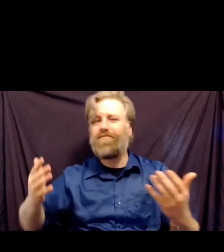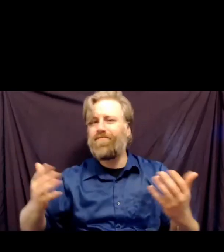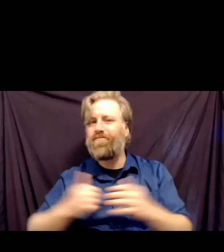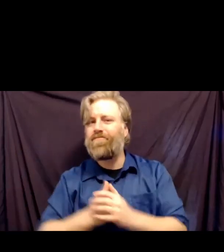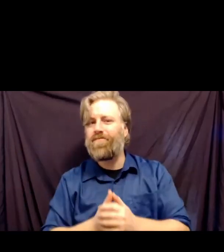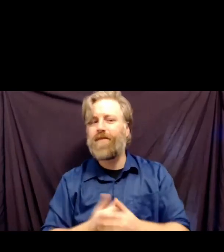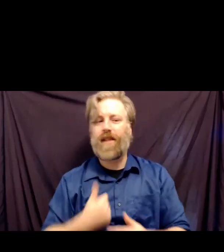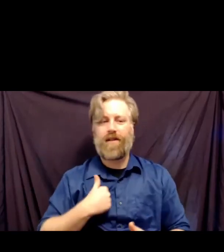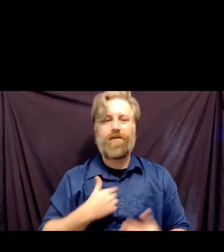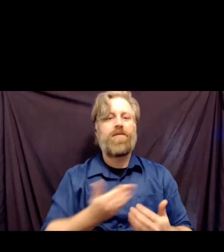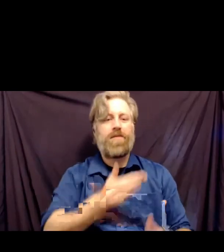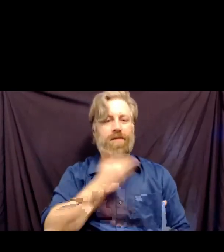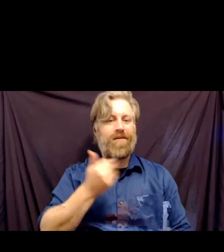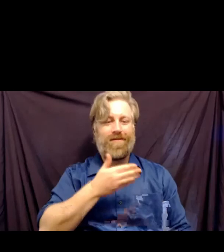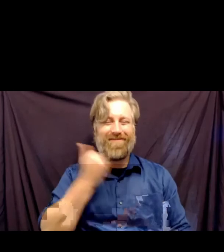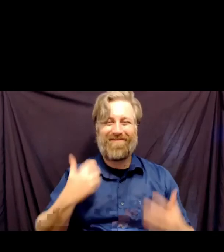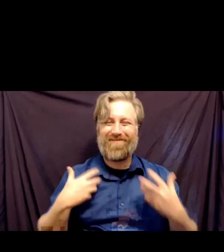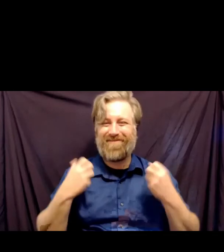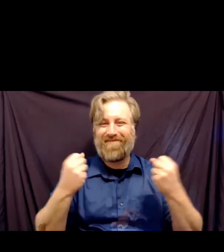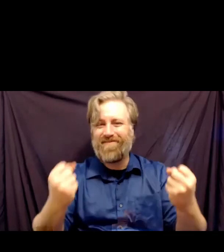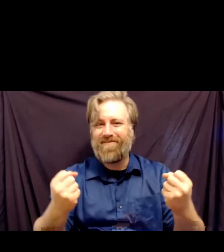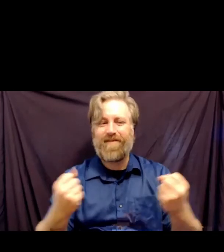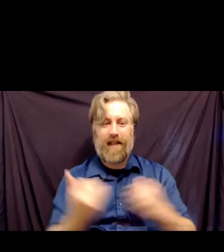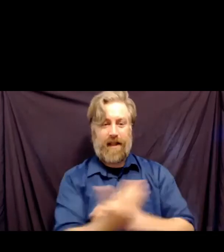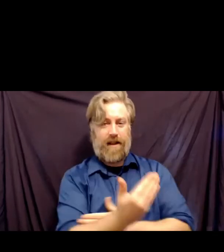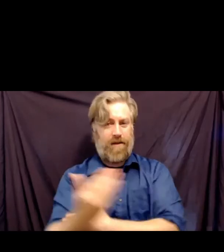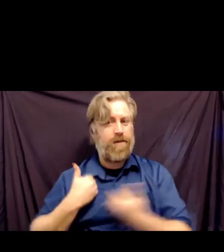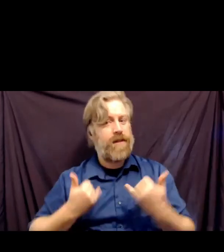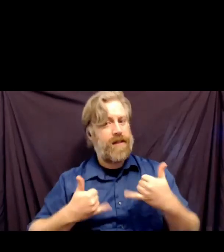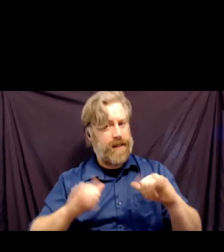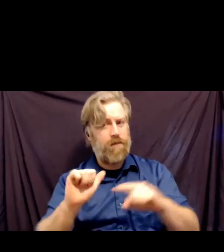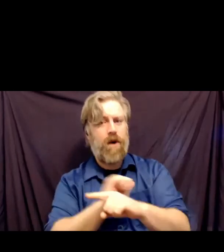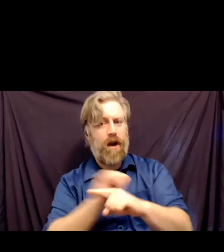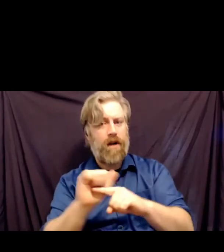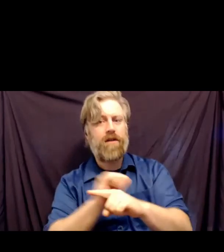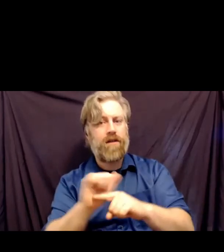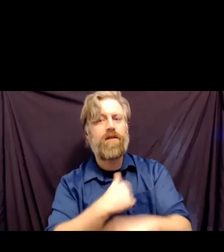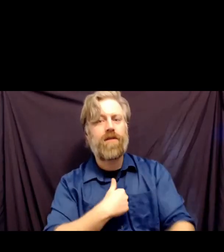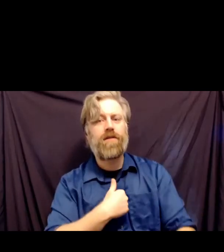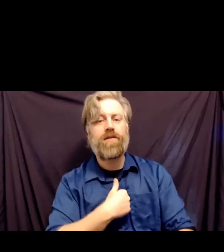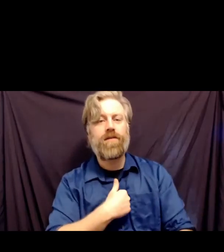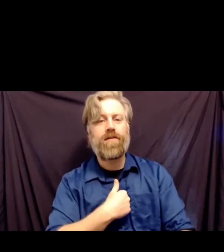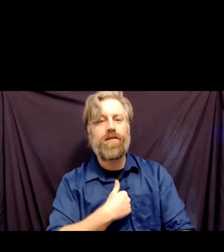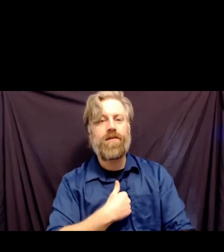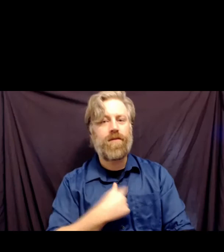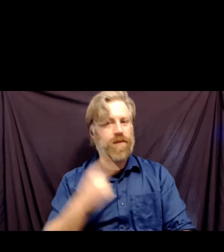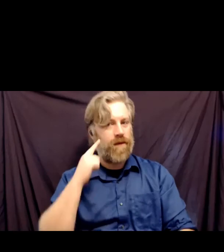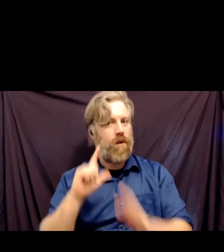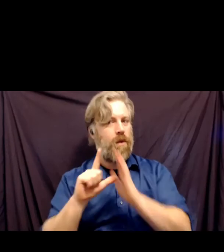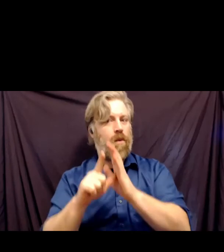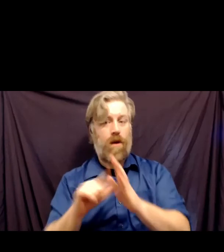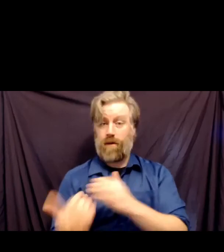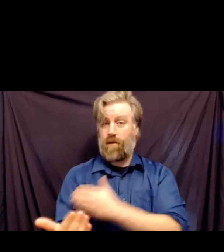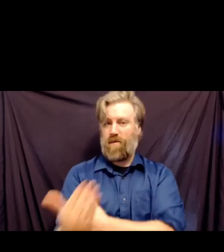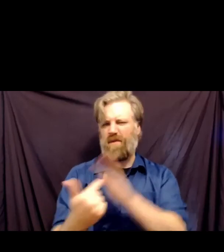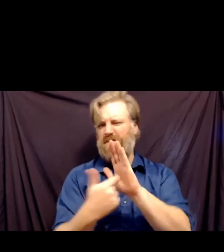but I still practice every morning, at least a certain period of time. Like this morning, I was